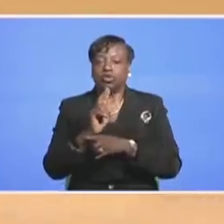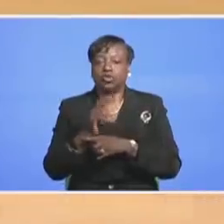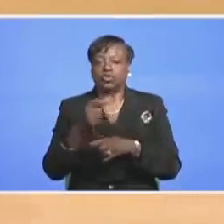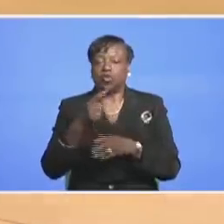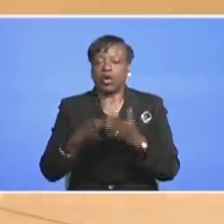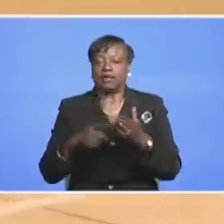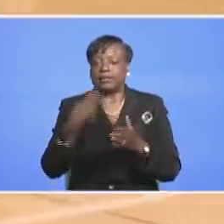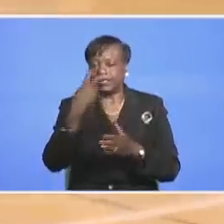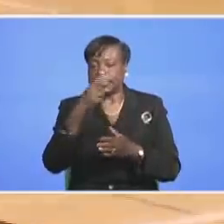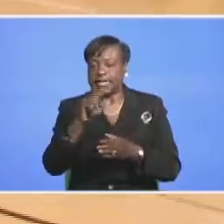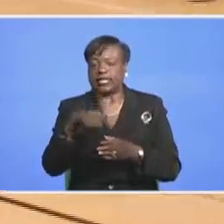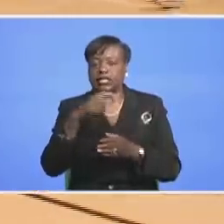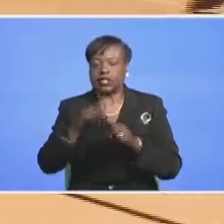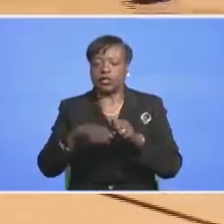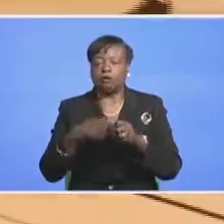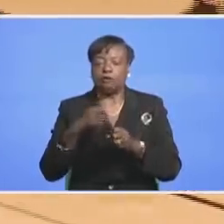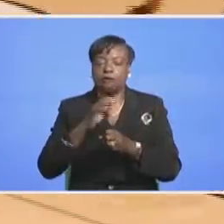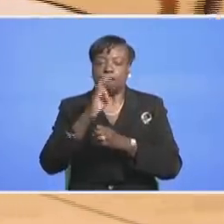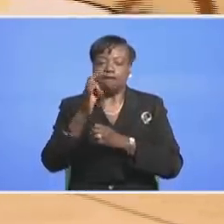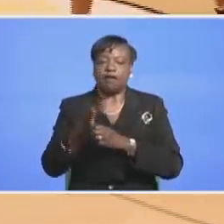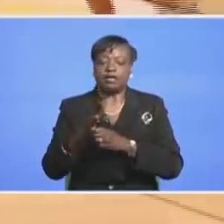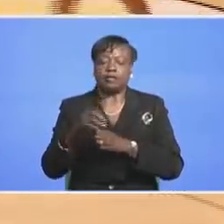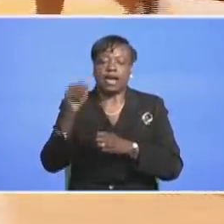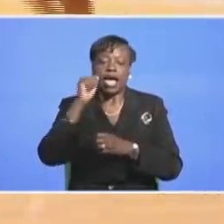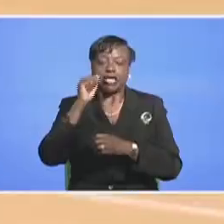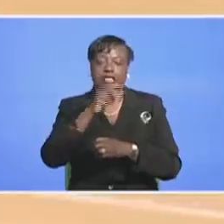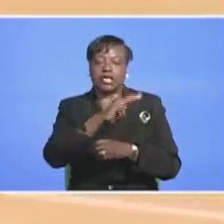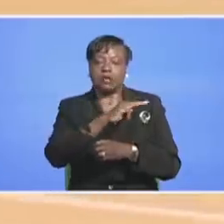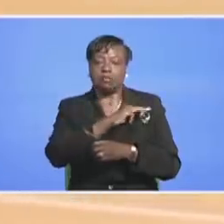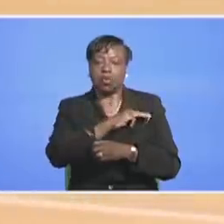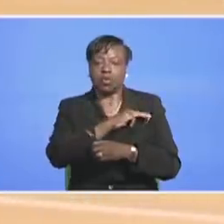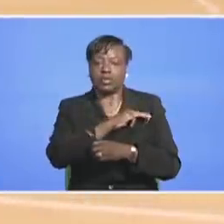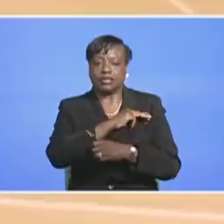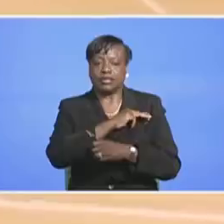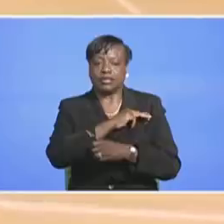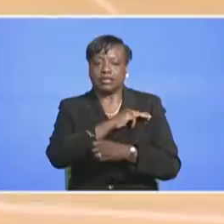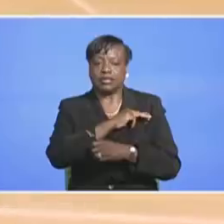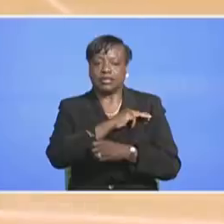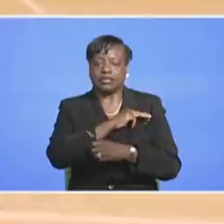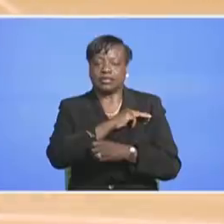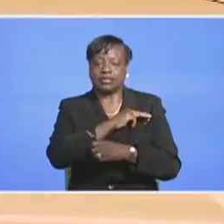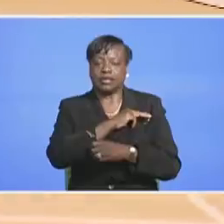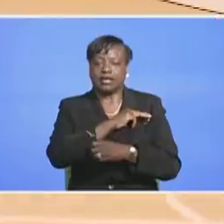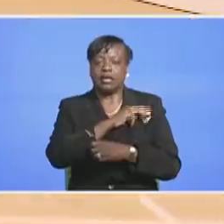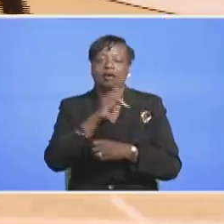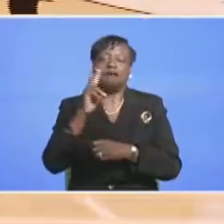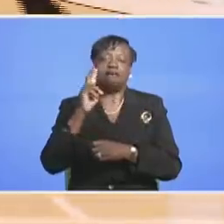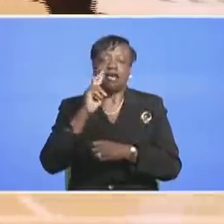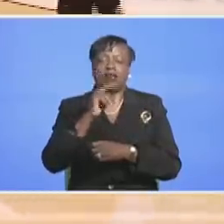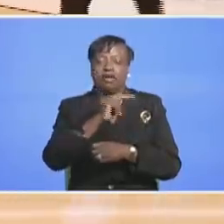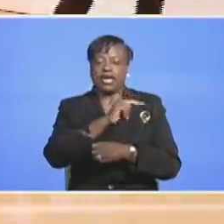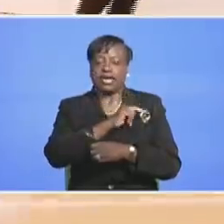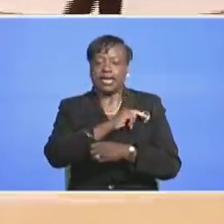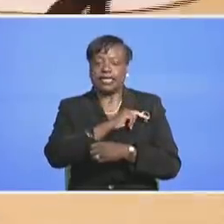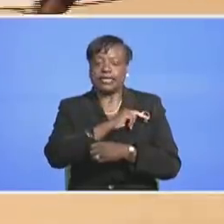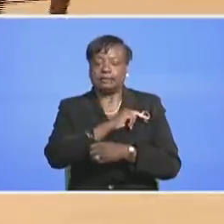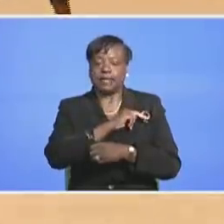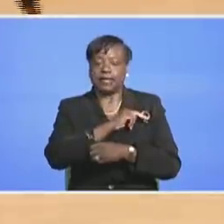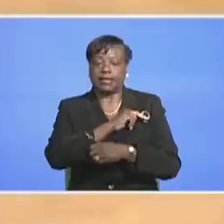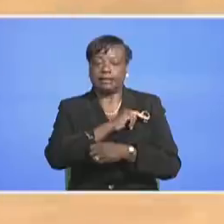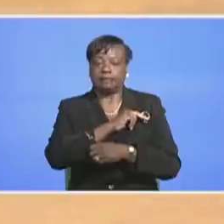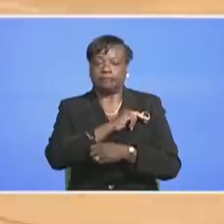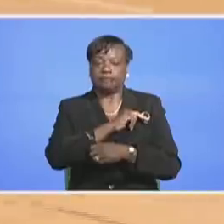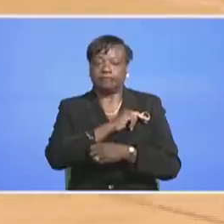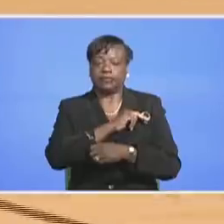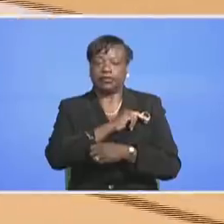so far. And then you're talking about Ashley Moss, and then you got Valerie Nesbitt, like I say, and Pamela Battle. When you see